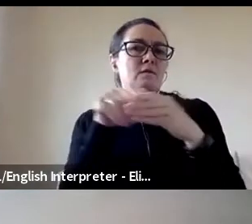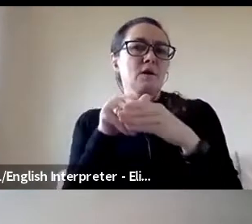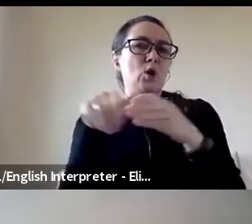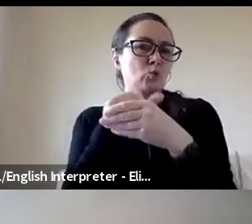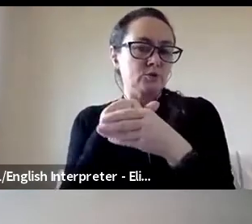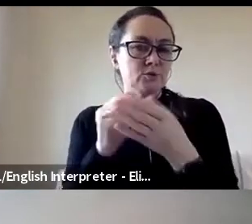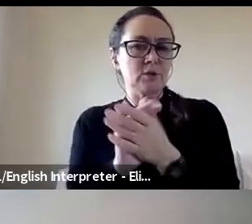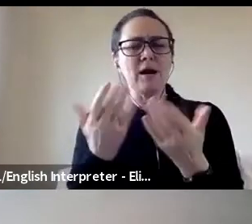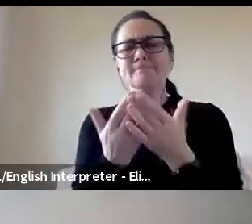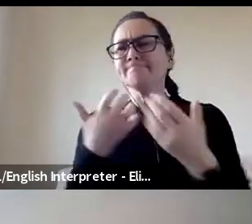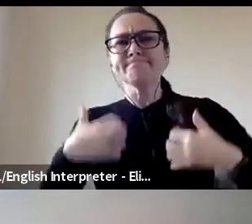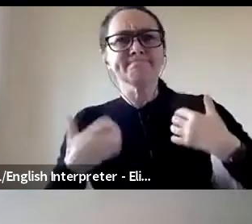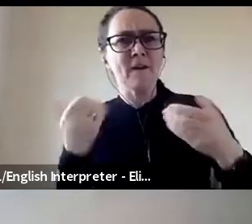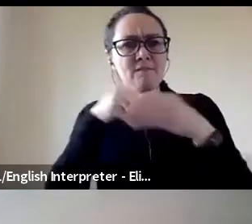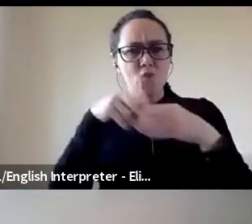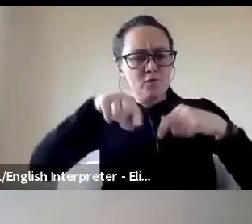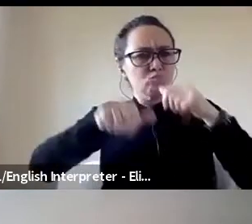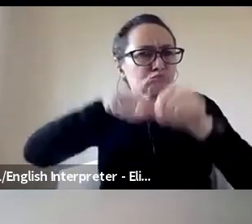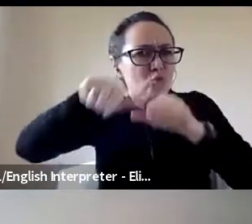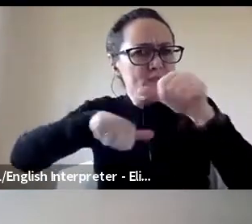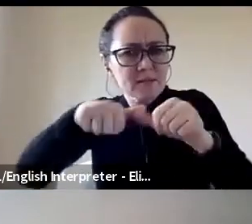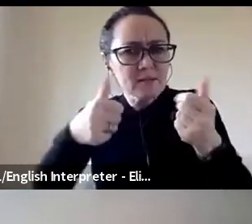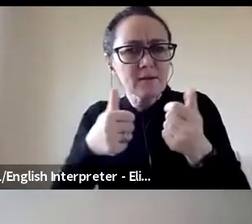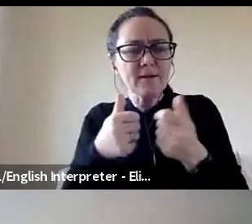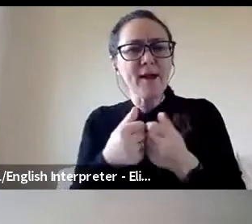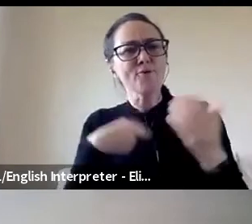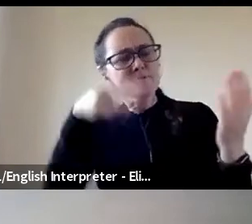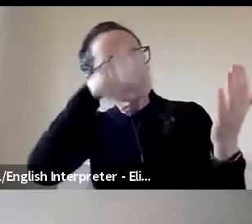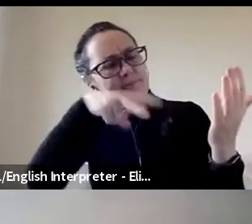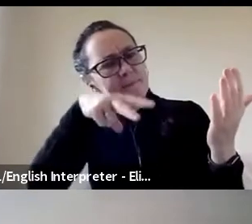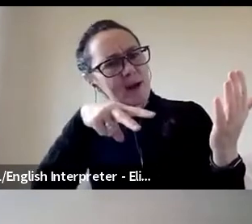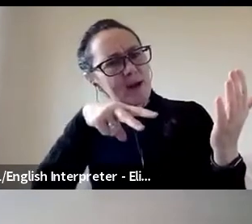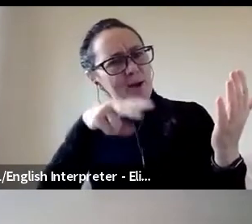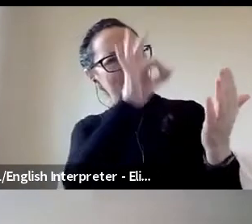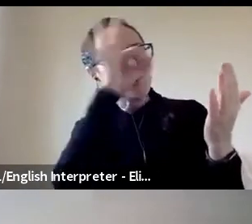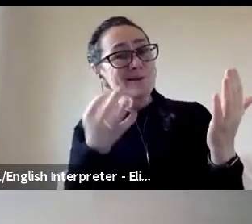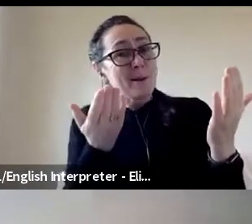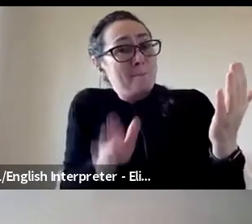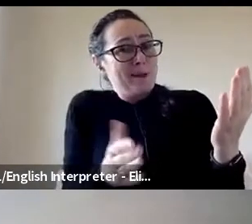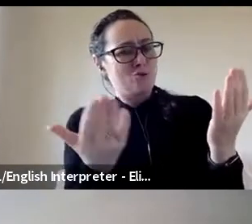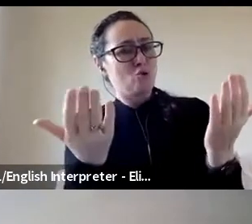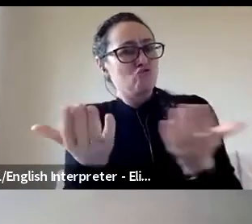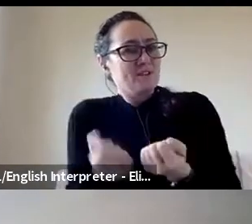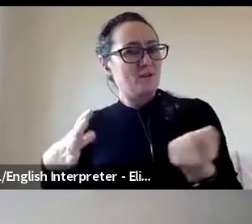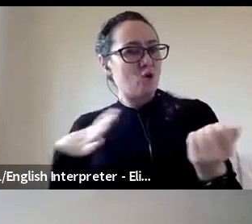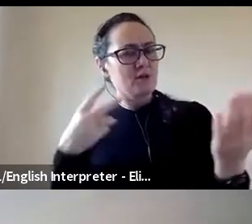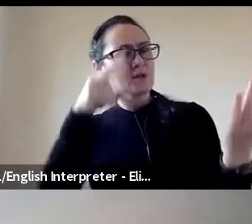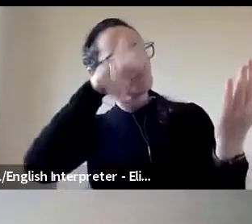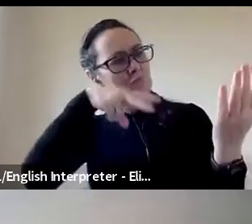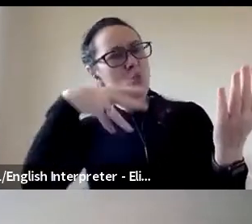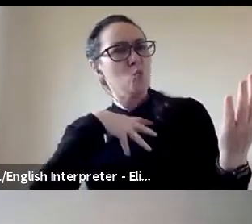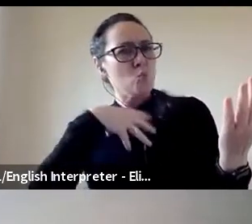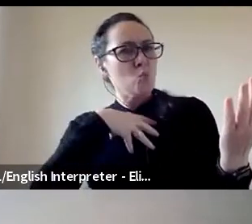in the process of looking at the questions that have come in advance of this hustings. We've